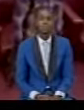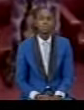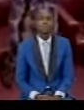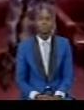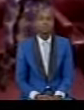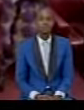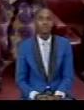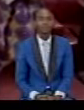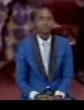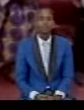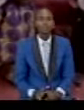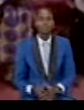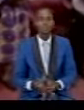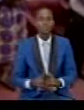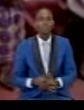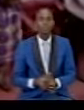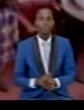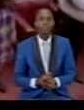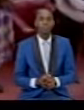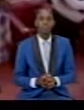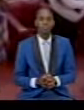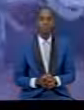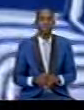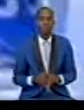Let's pray unto the Lord.